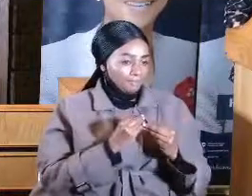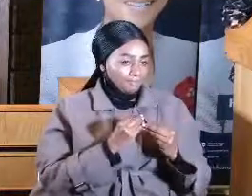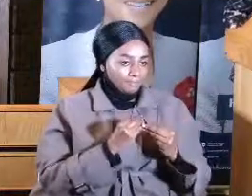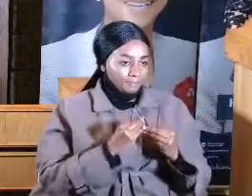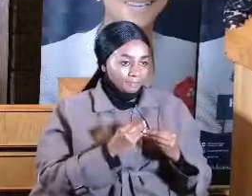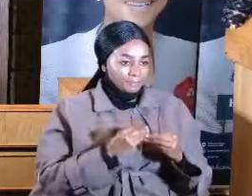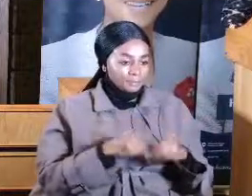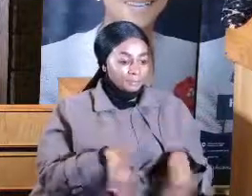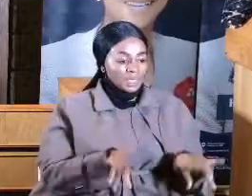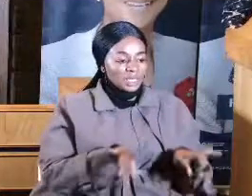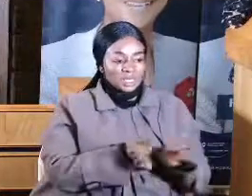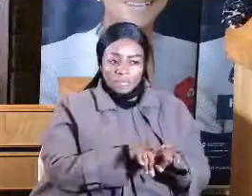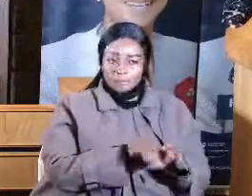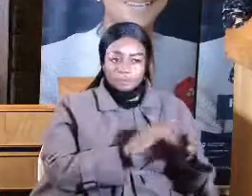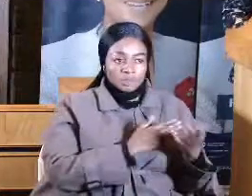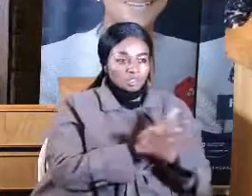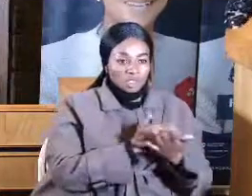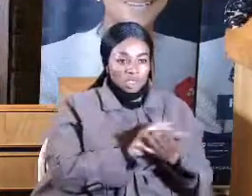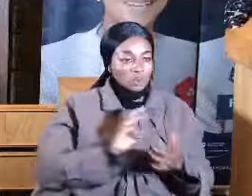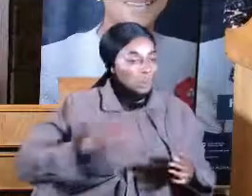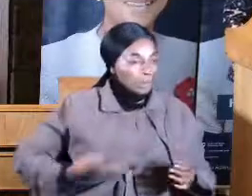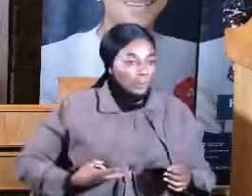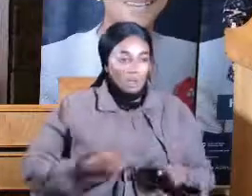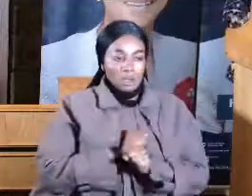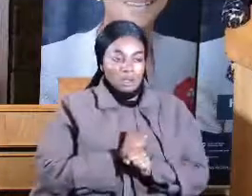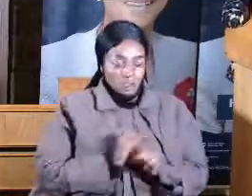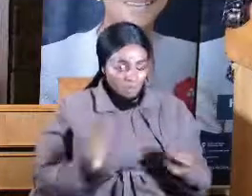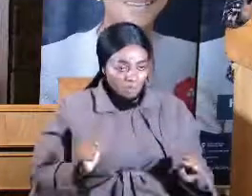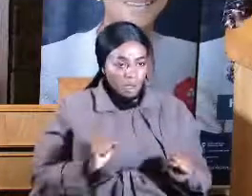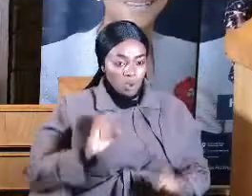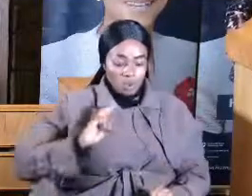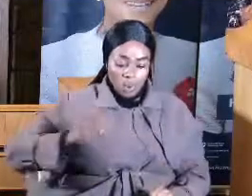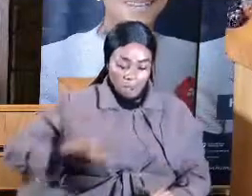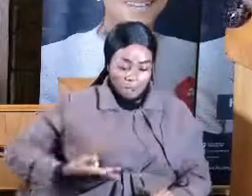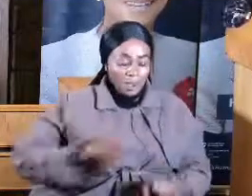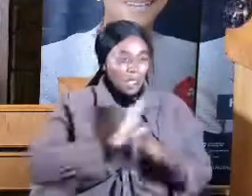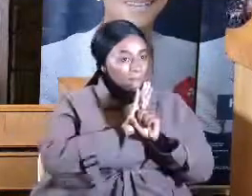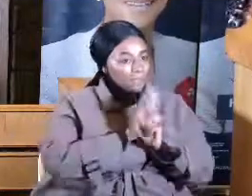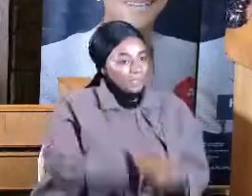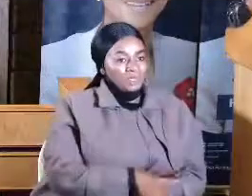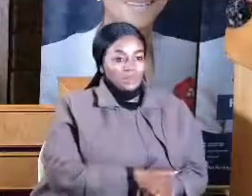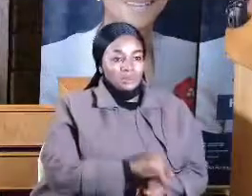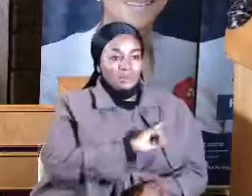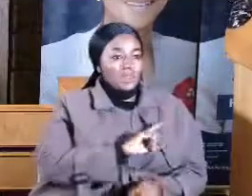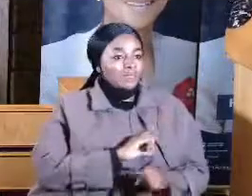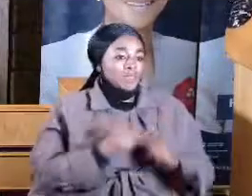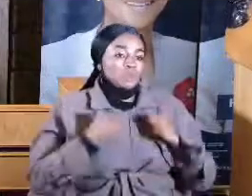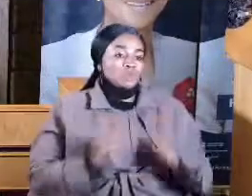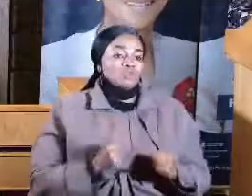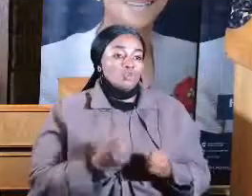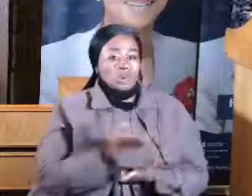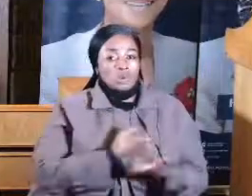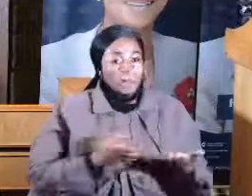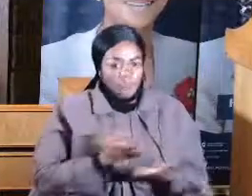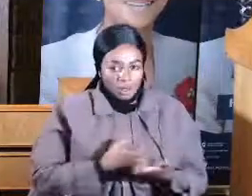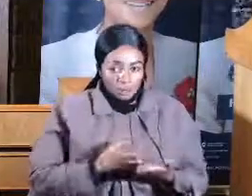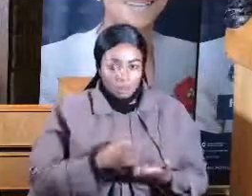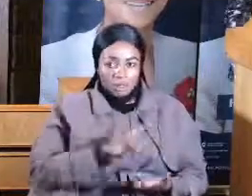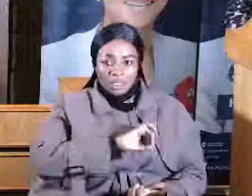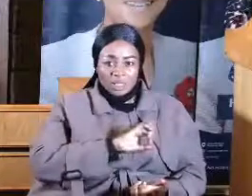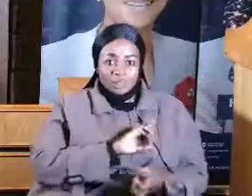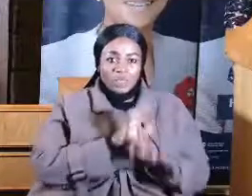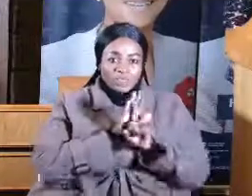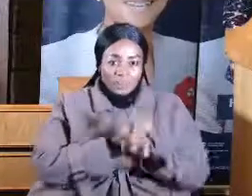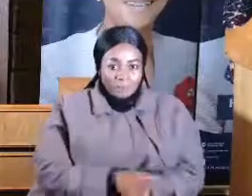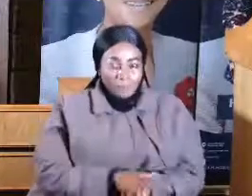Procurement is not shared with women or the youth. Women are oppressed and abused because they are not strong economically, and that is why they are dependent on the